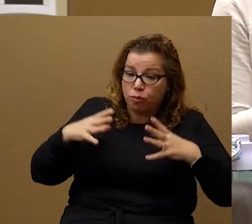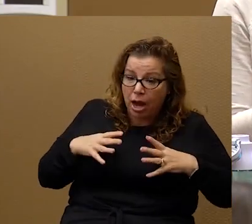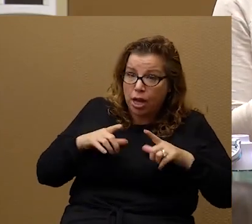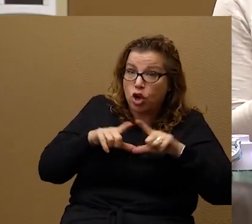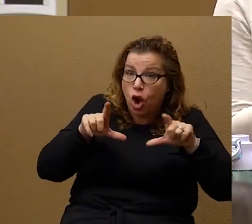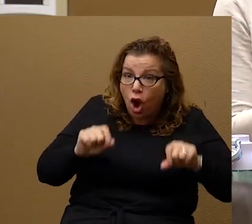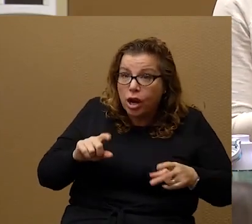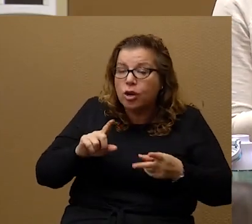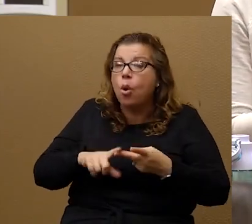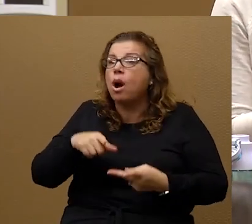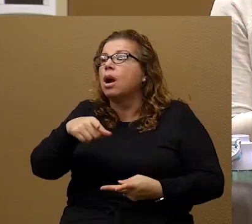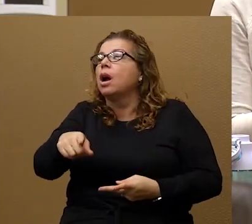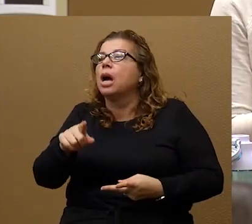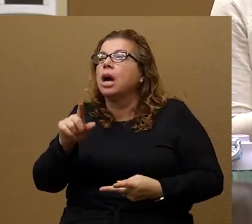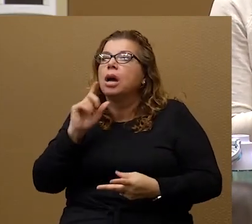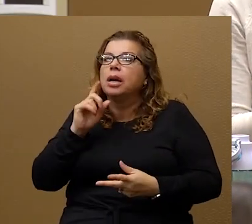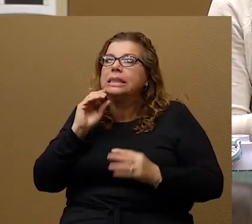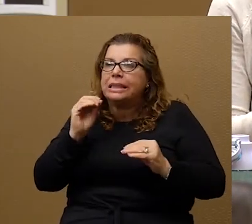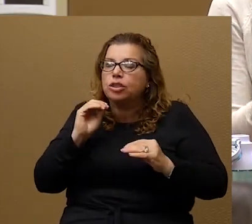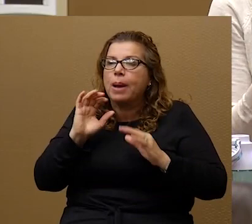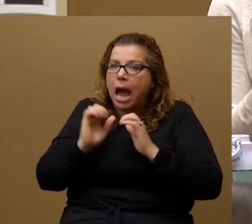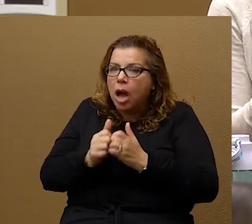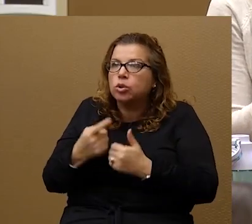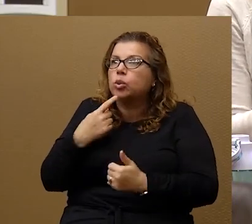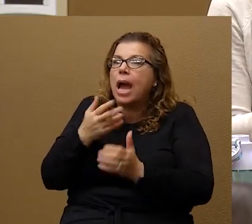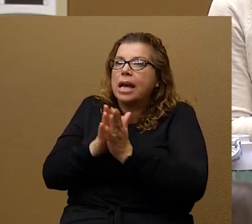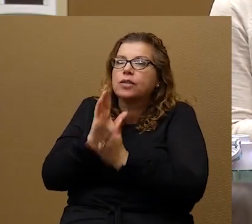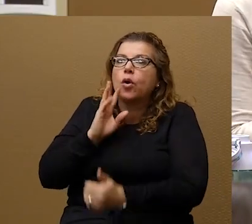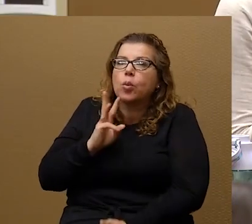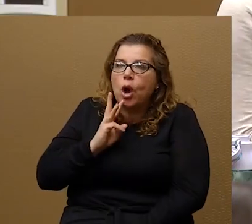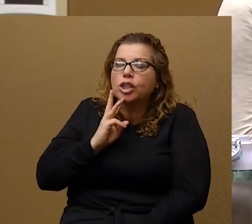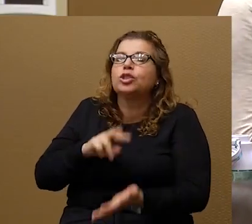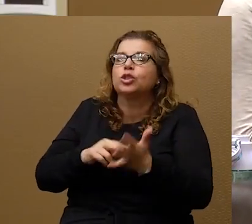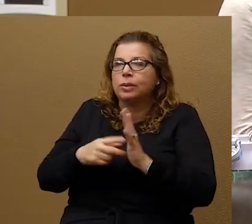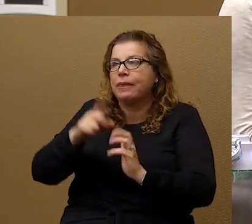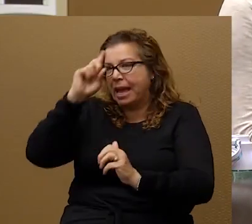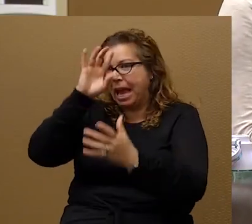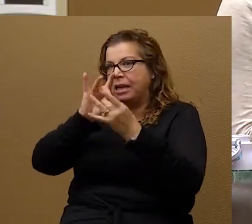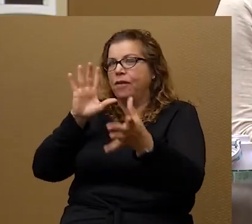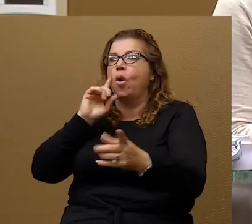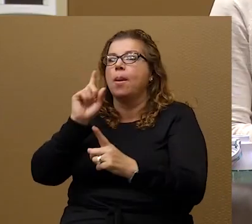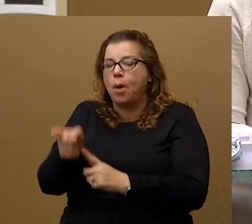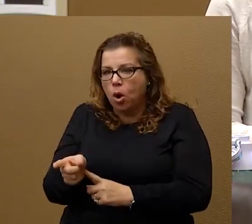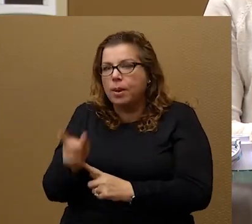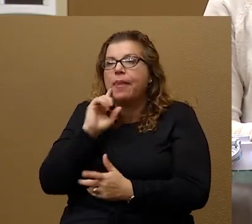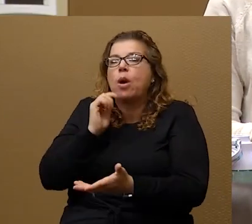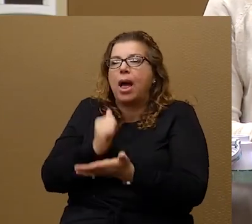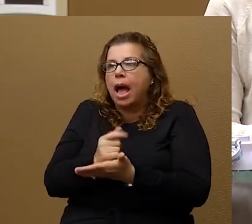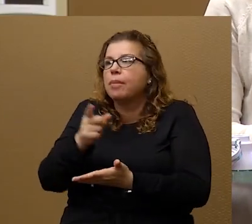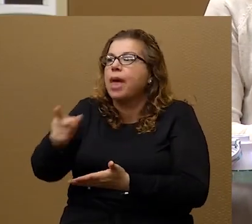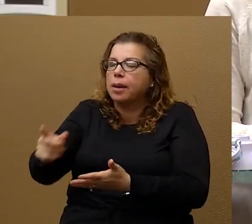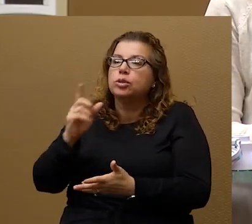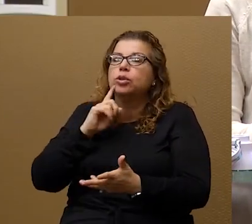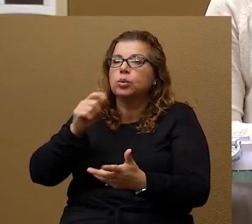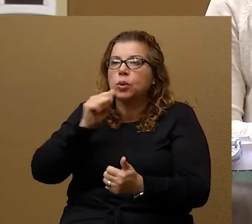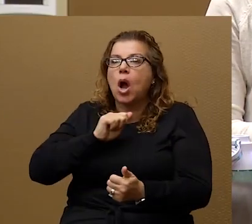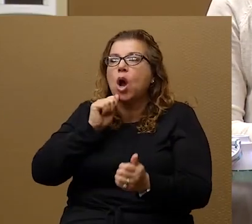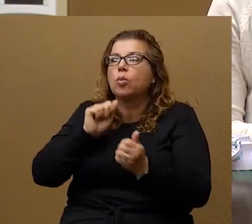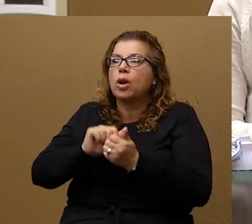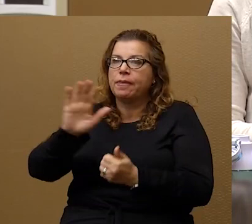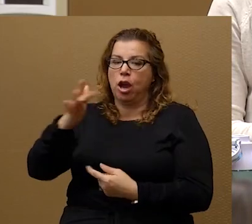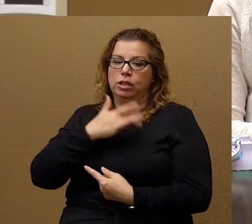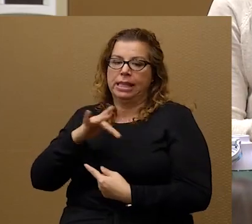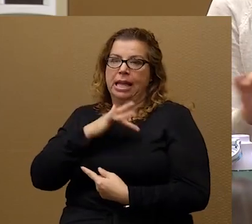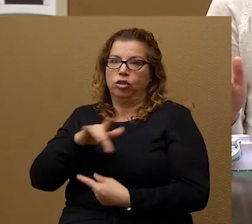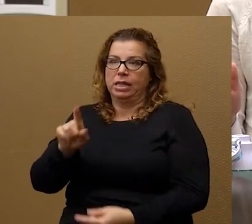place to teach those students to better cope with their sensory needs. Any questions